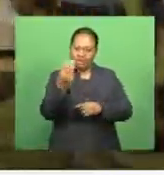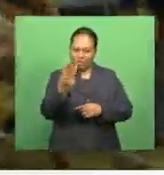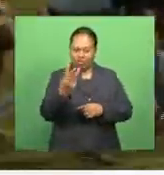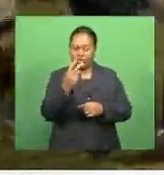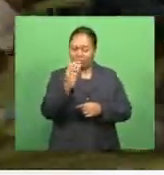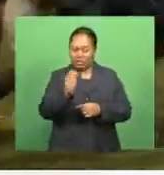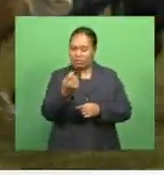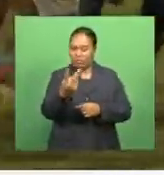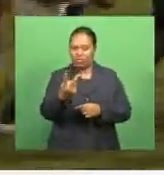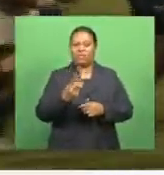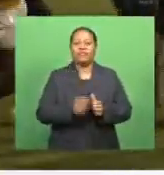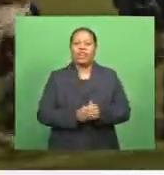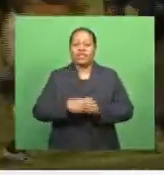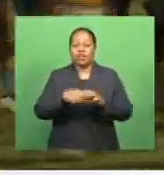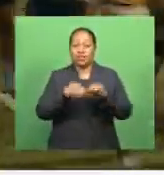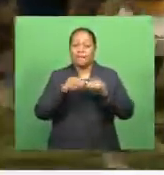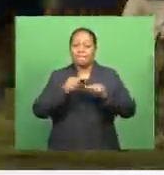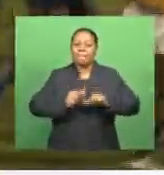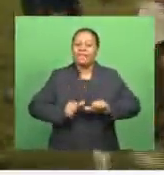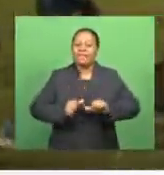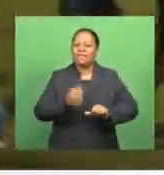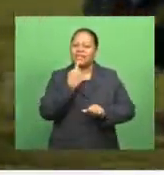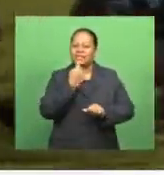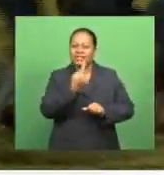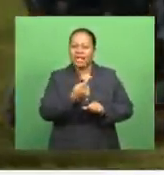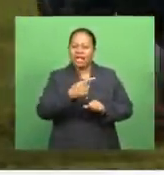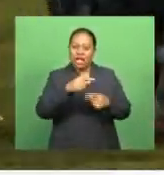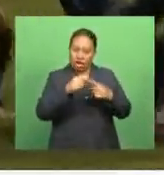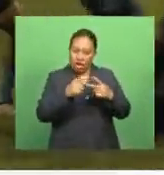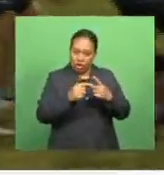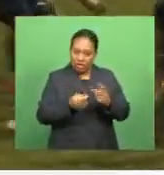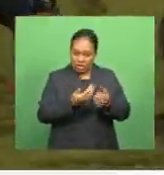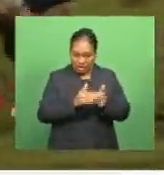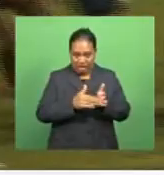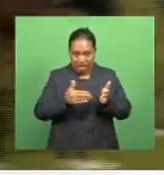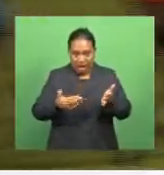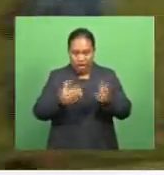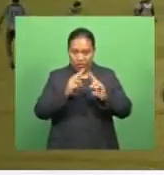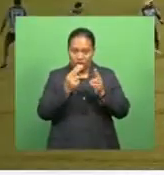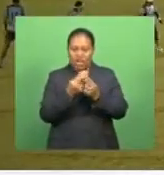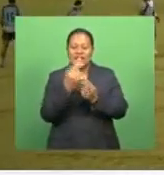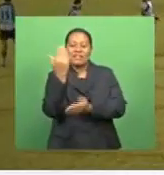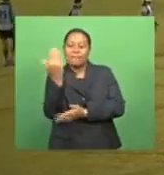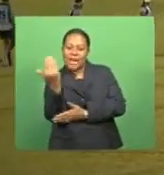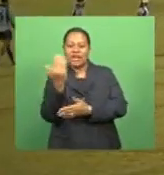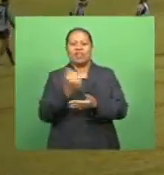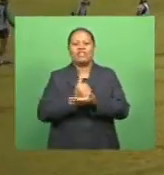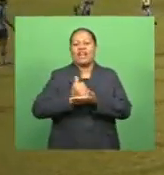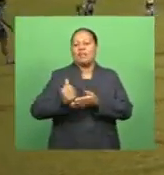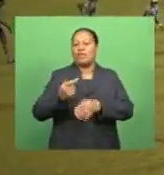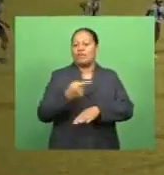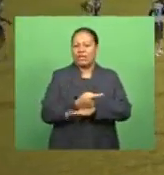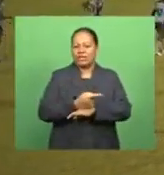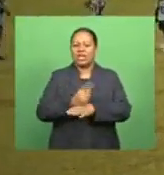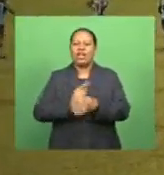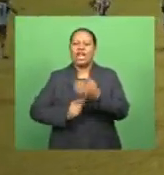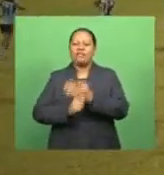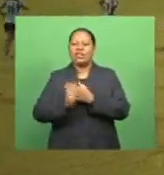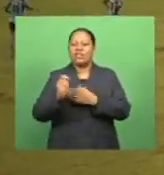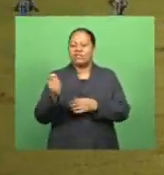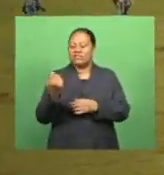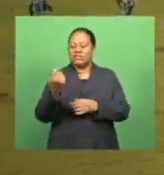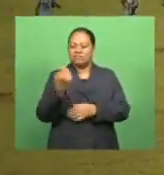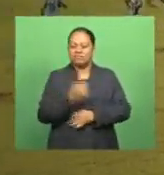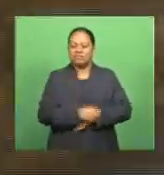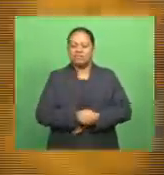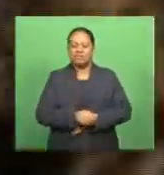FSSRU President Setereki Merikula says the options on the table for the union will depend on the number of weeks there is for the next school term,